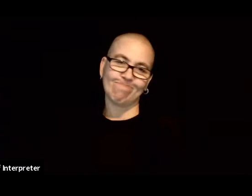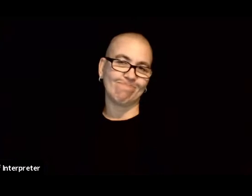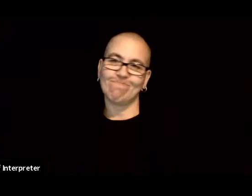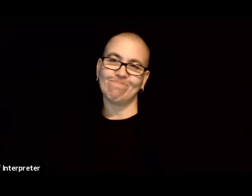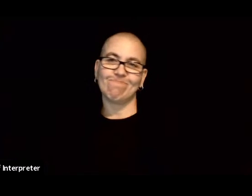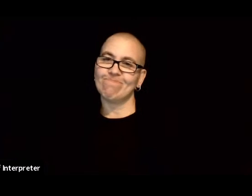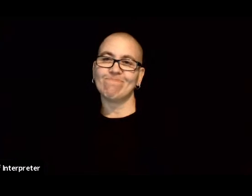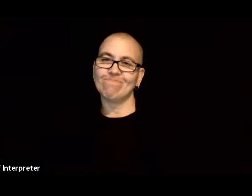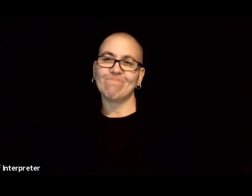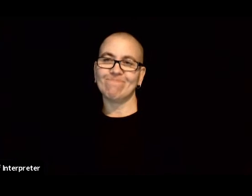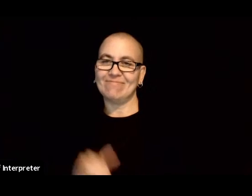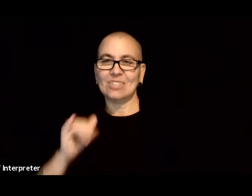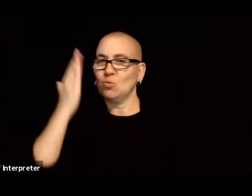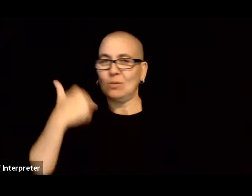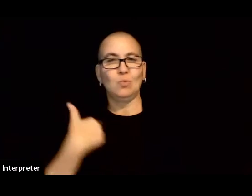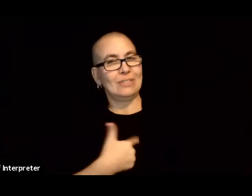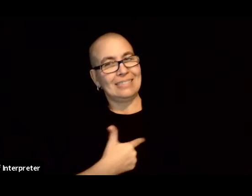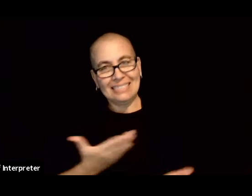Thank you very much.